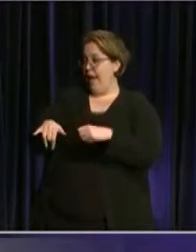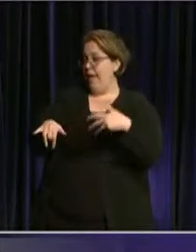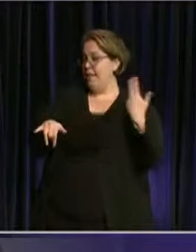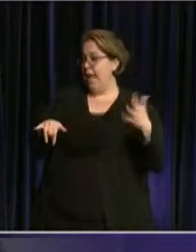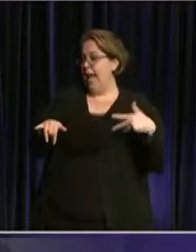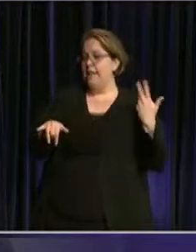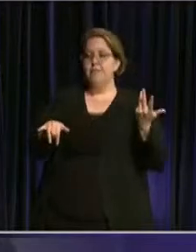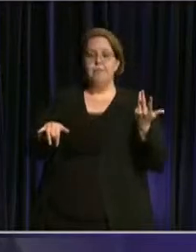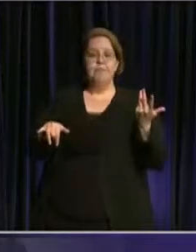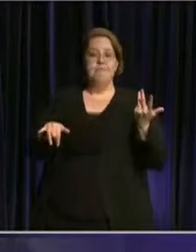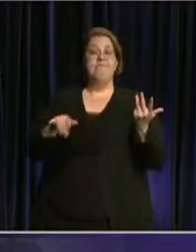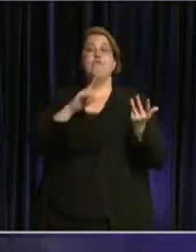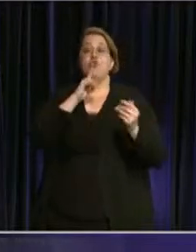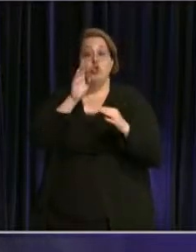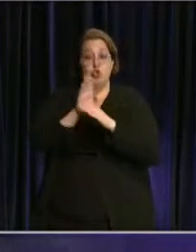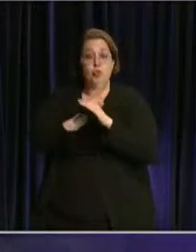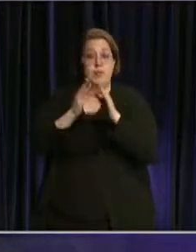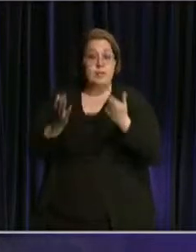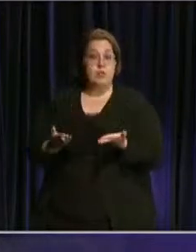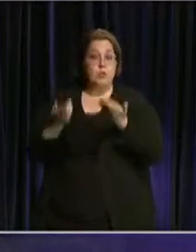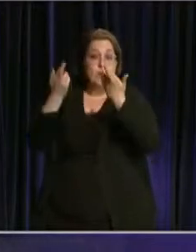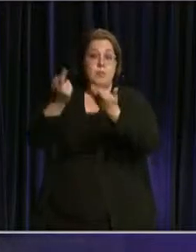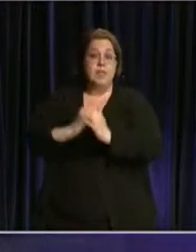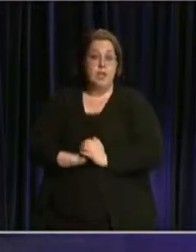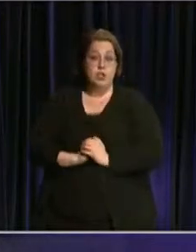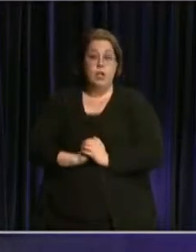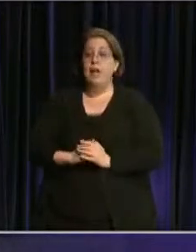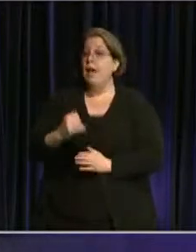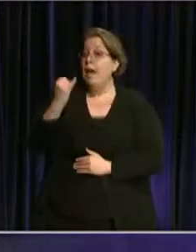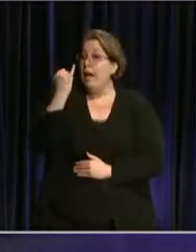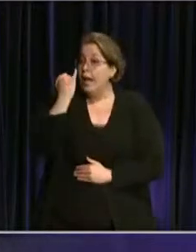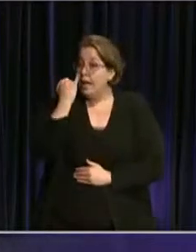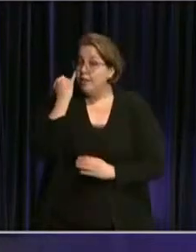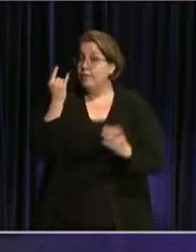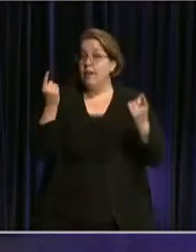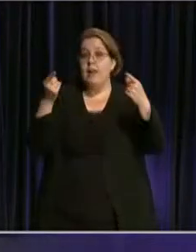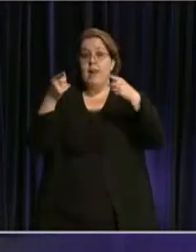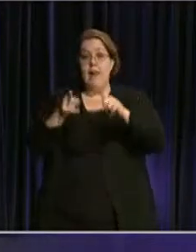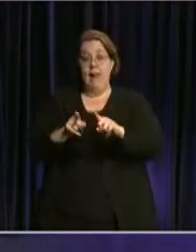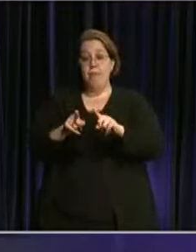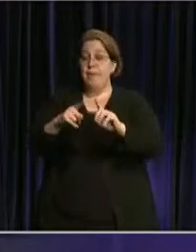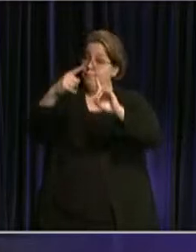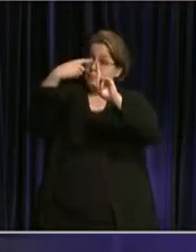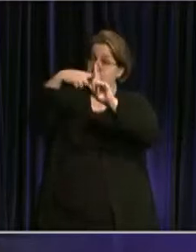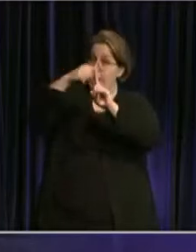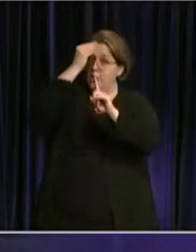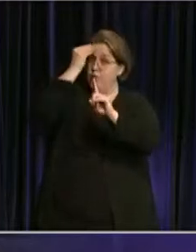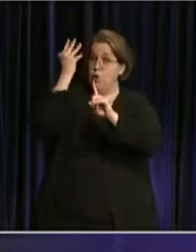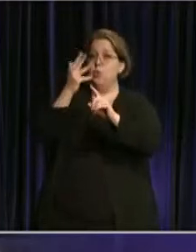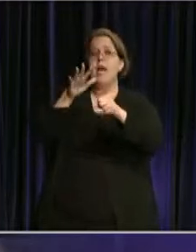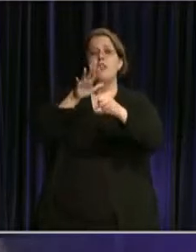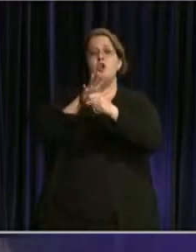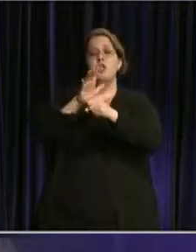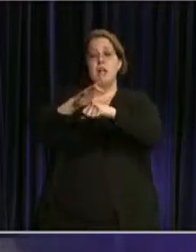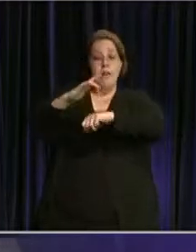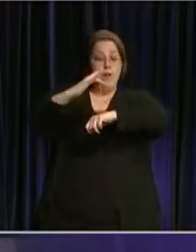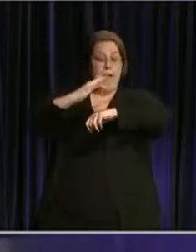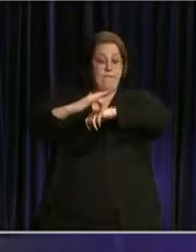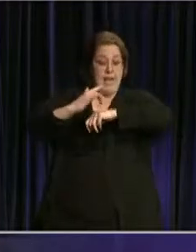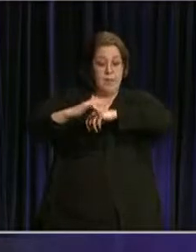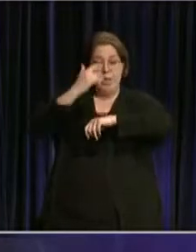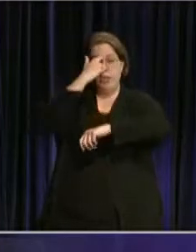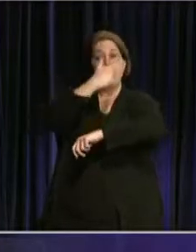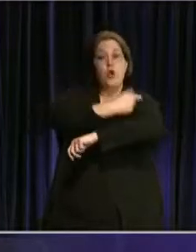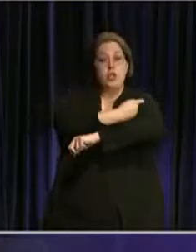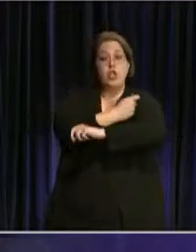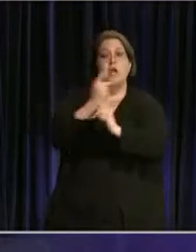actual recommendation. If that does happen, the good news is there is enough supply out there that